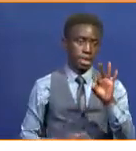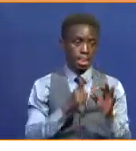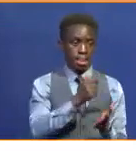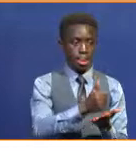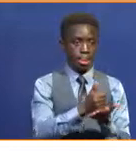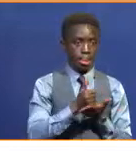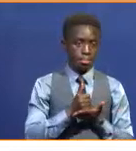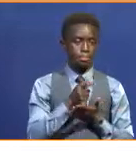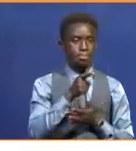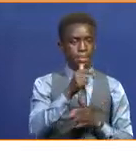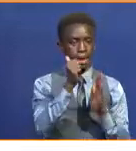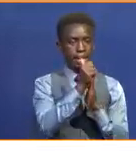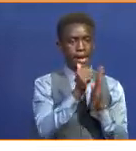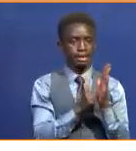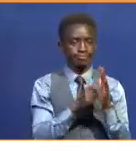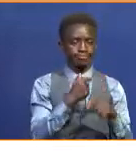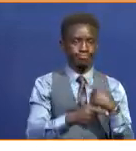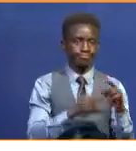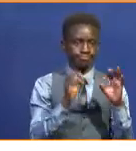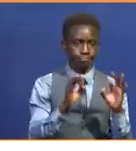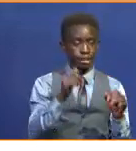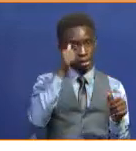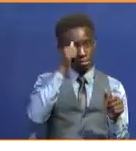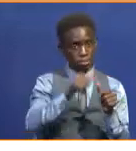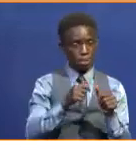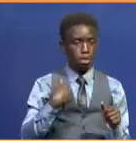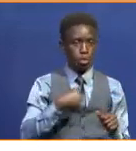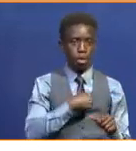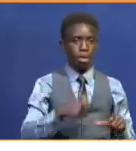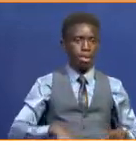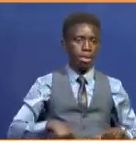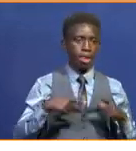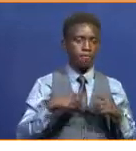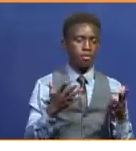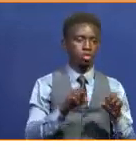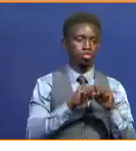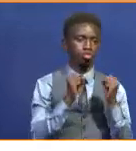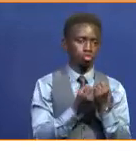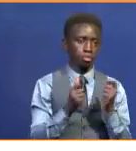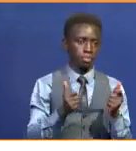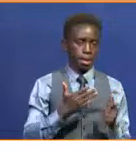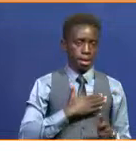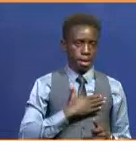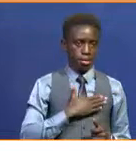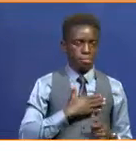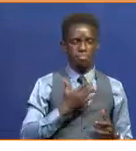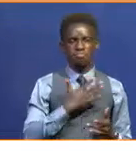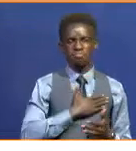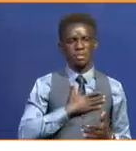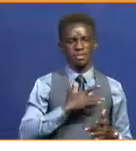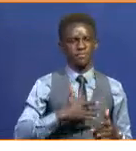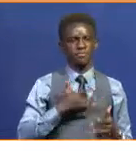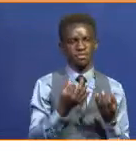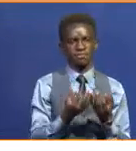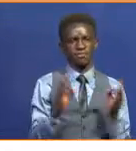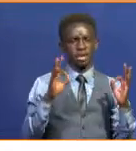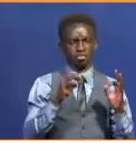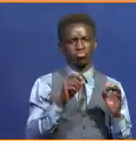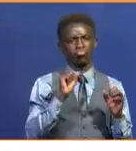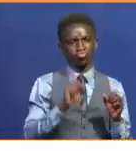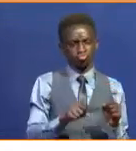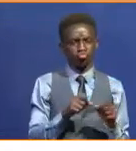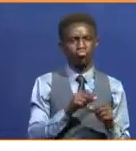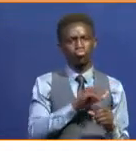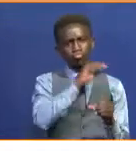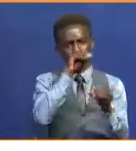us drive that agenda. Remember, we are also live on our social media spaces, so feel free to also dig in at